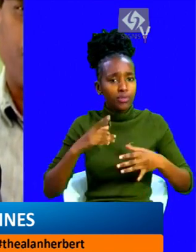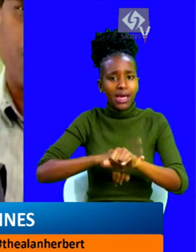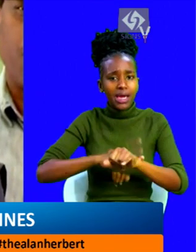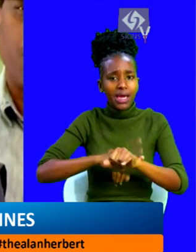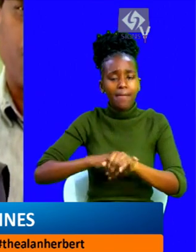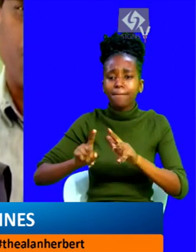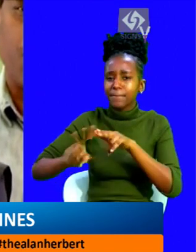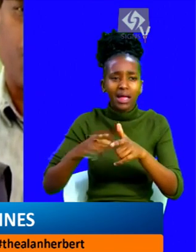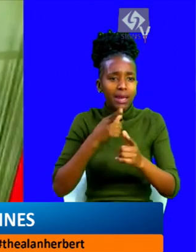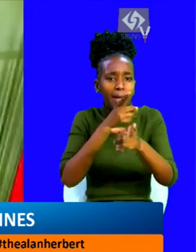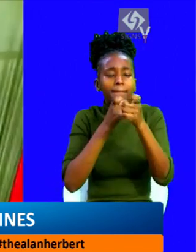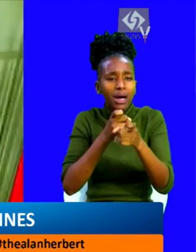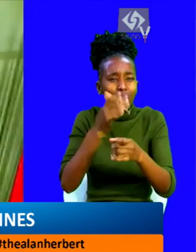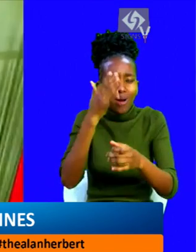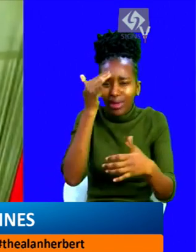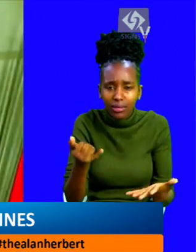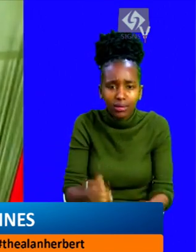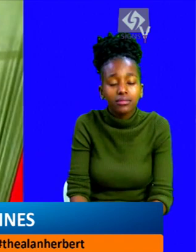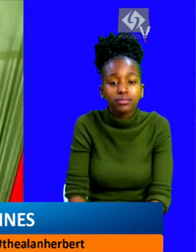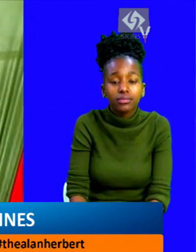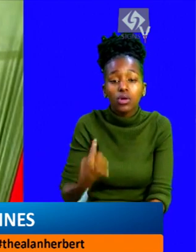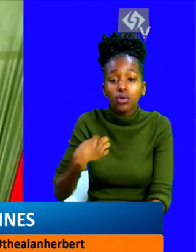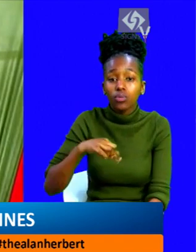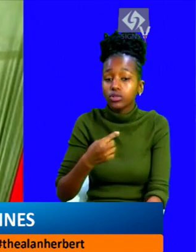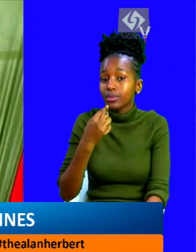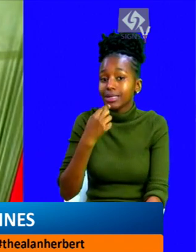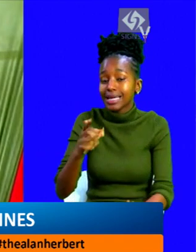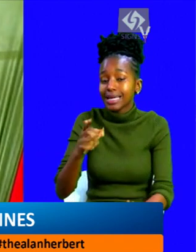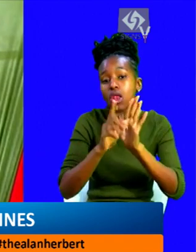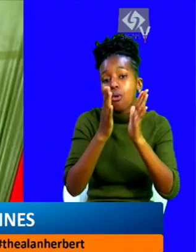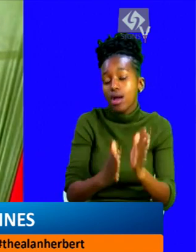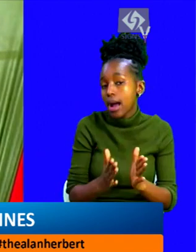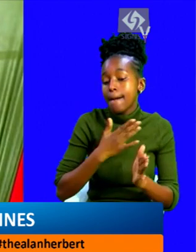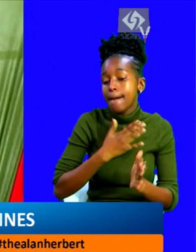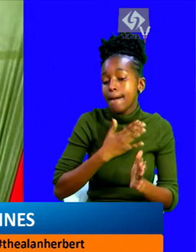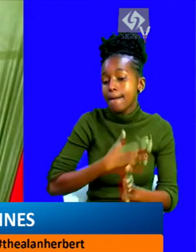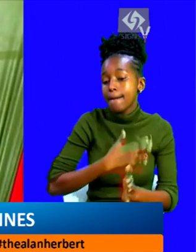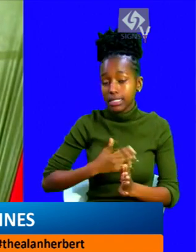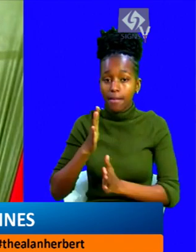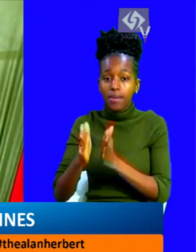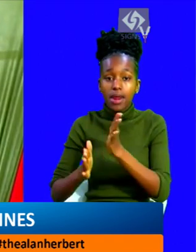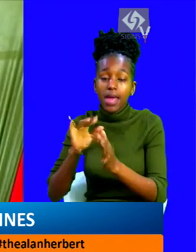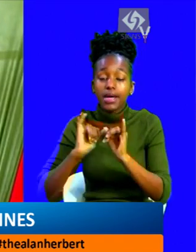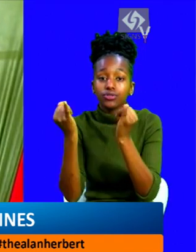squad, the people we saw, all of them had bullet wounds.